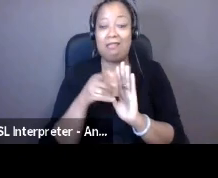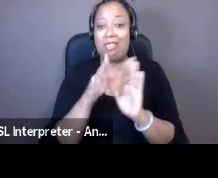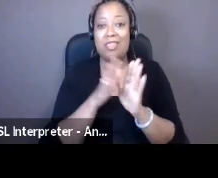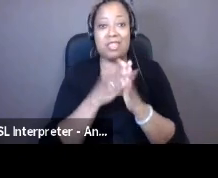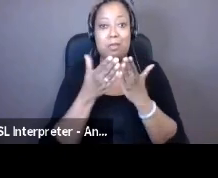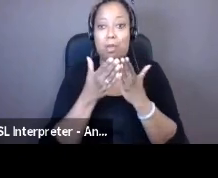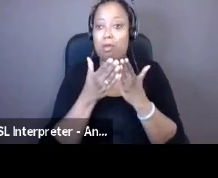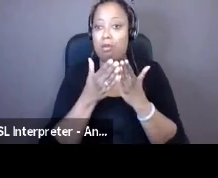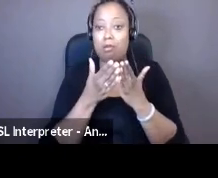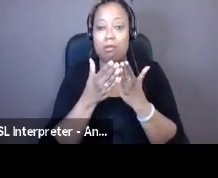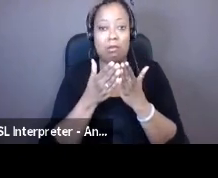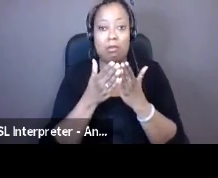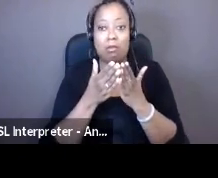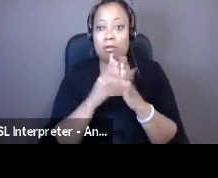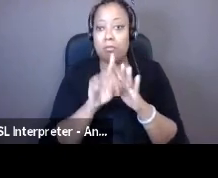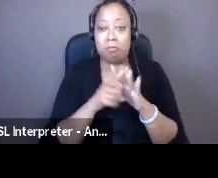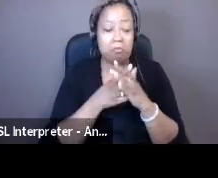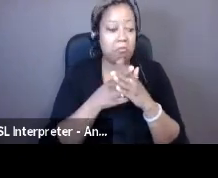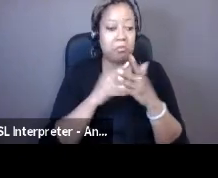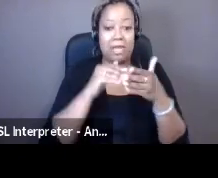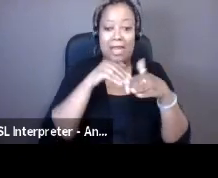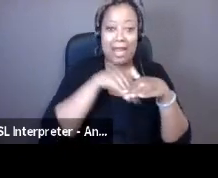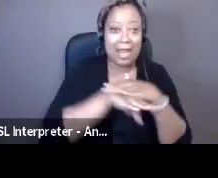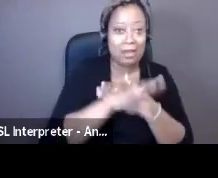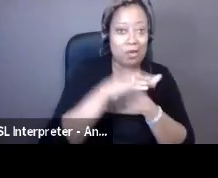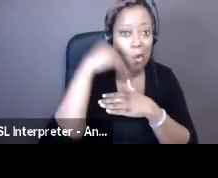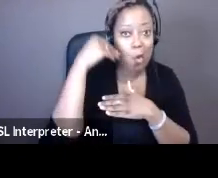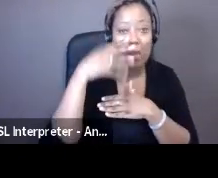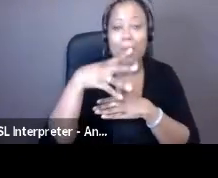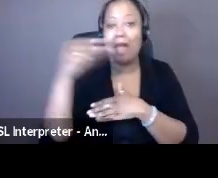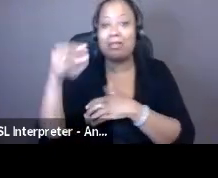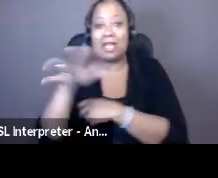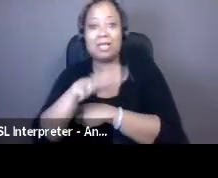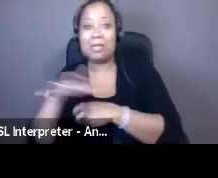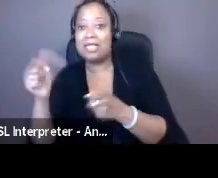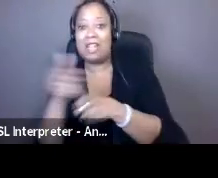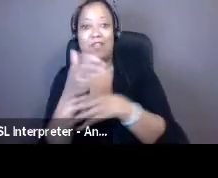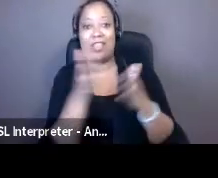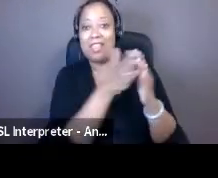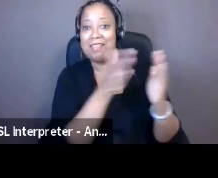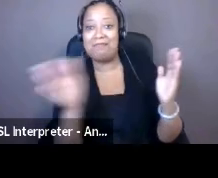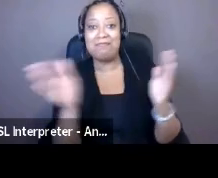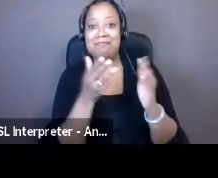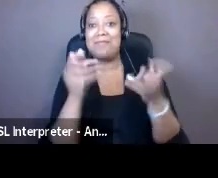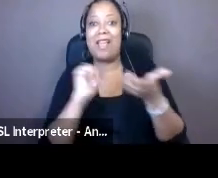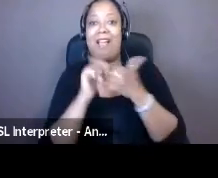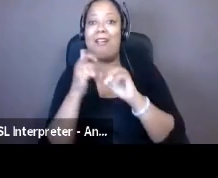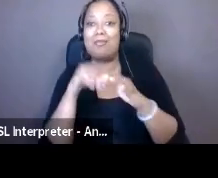from entering your home to outdoor spaces and everything in between as far as accessibility.